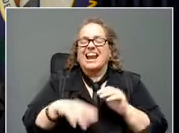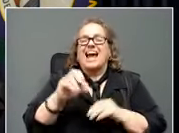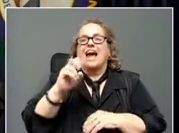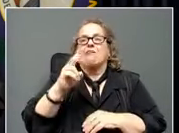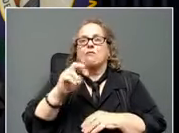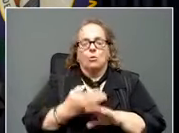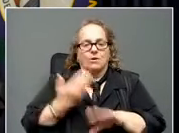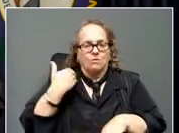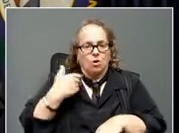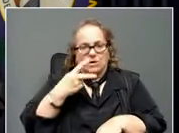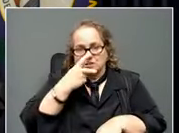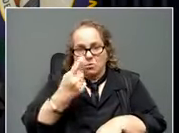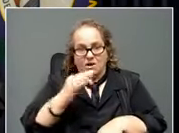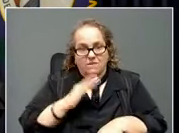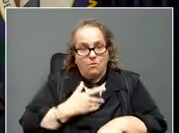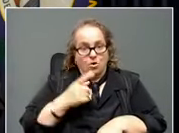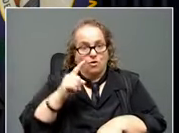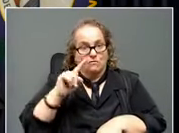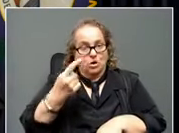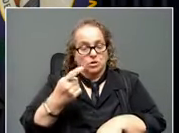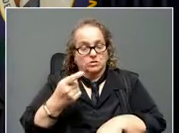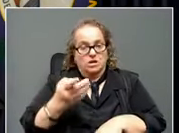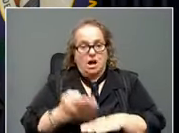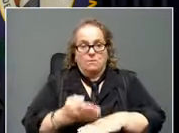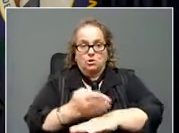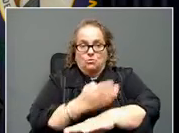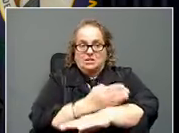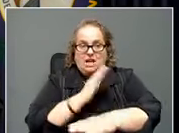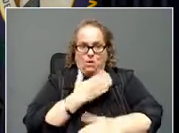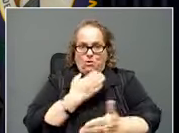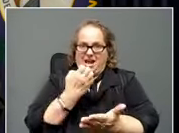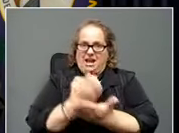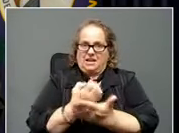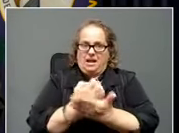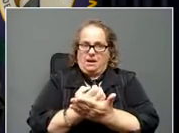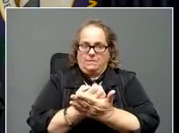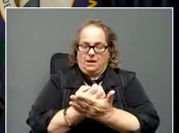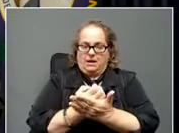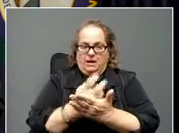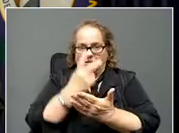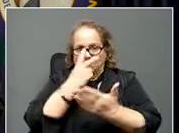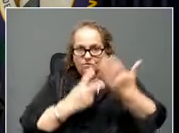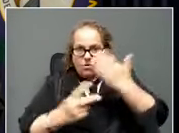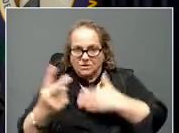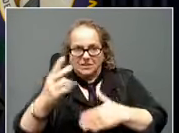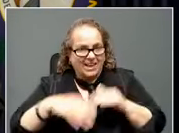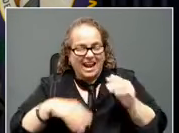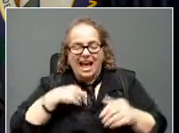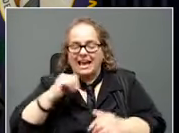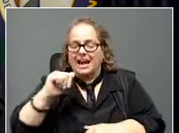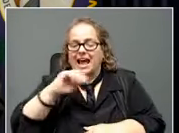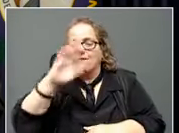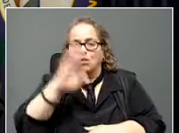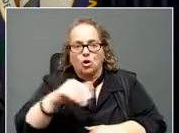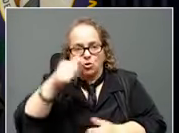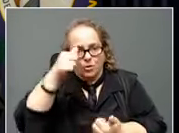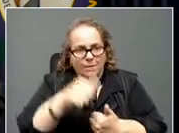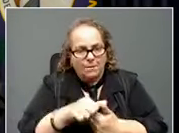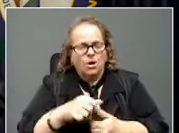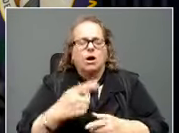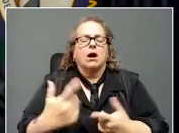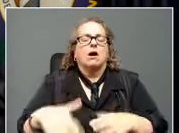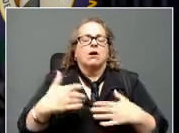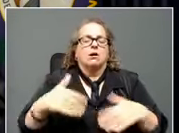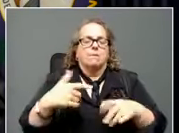first upgrades in our economic outlook that I can remember. We see such positive news that's out